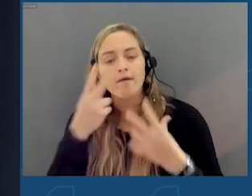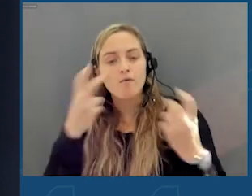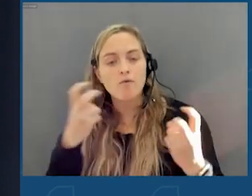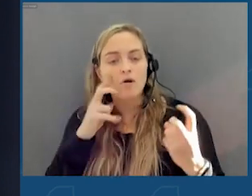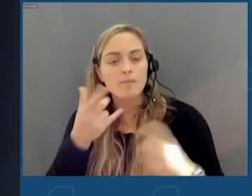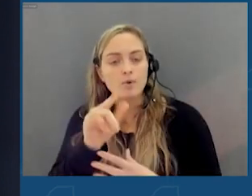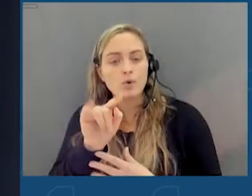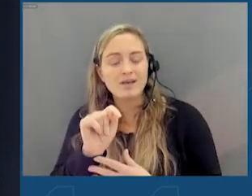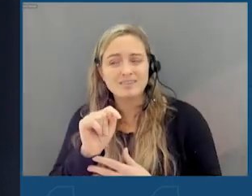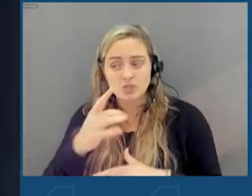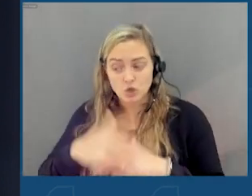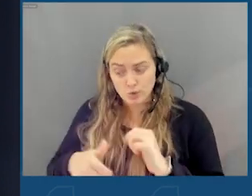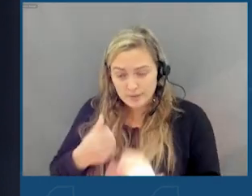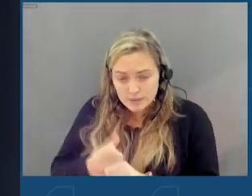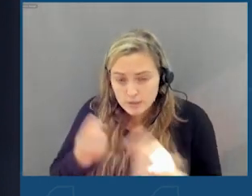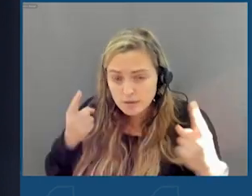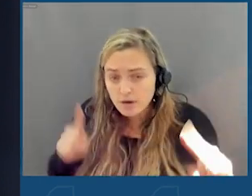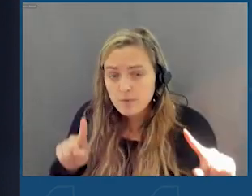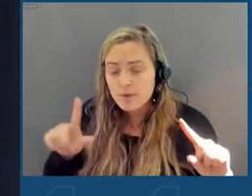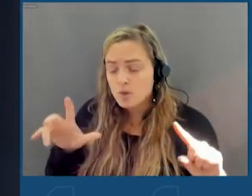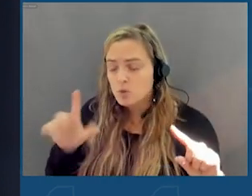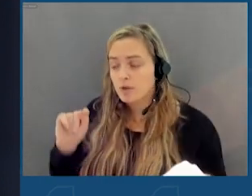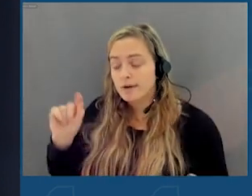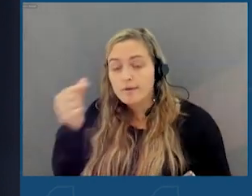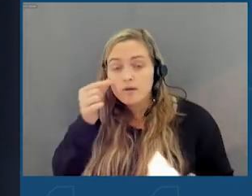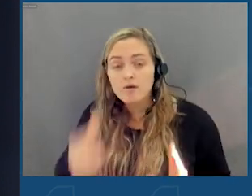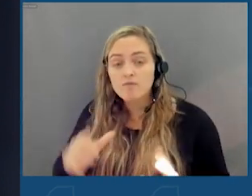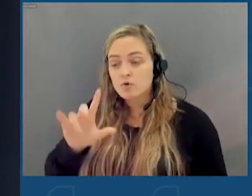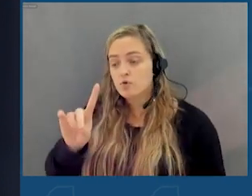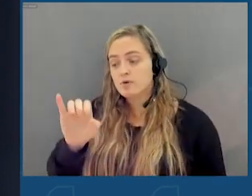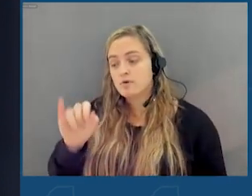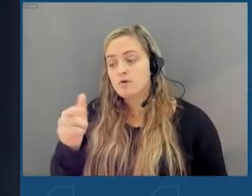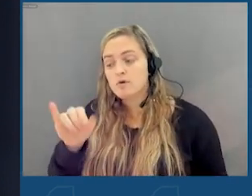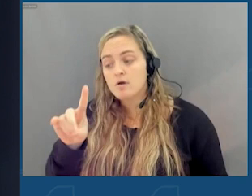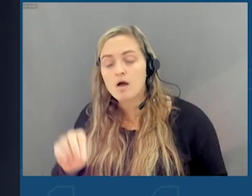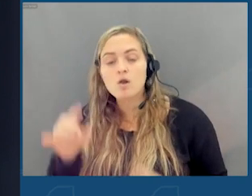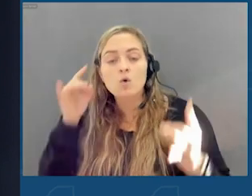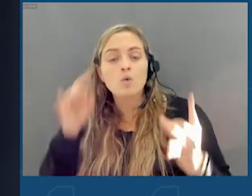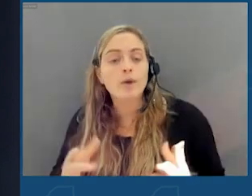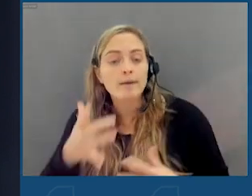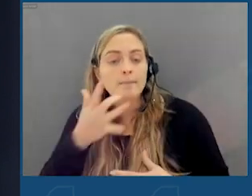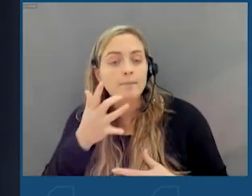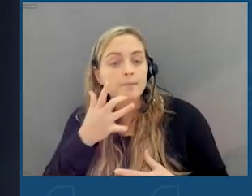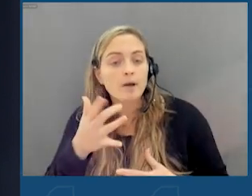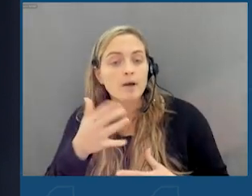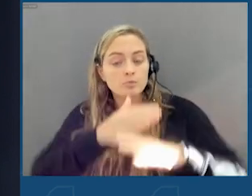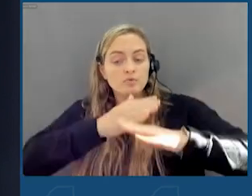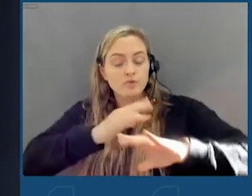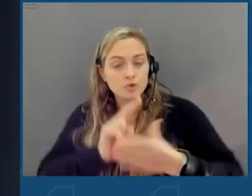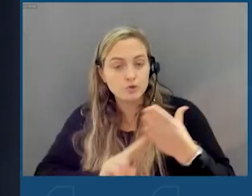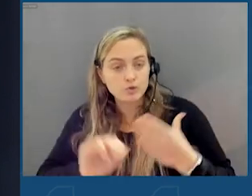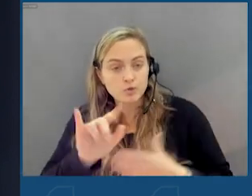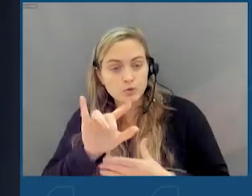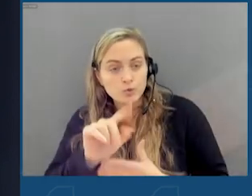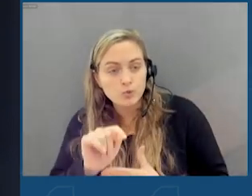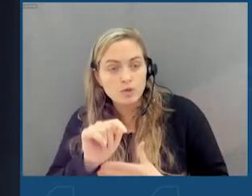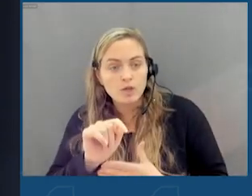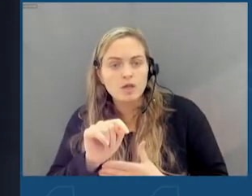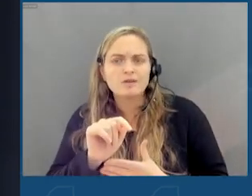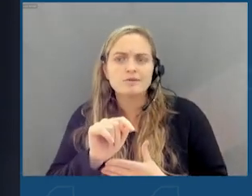Earlier this year, I asked Lieutenant Governor Delgado and the state's Hate and Bias Prevention Unit to convene people all over New